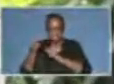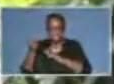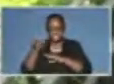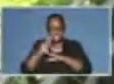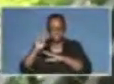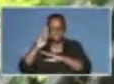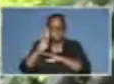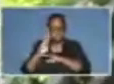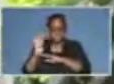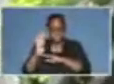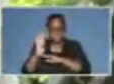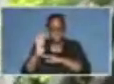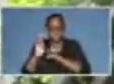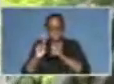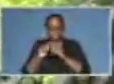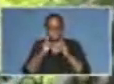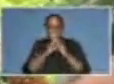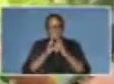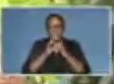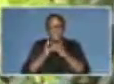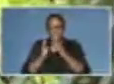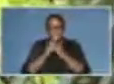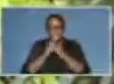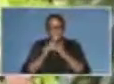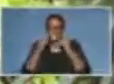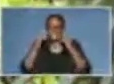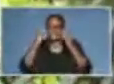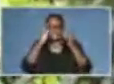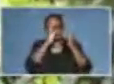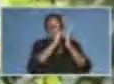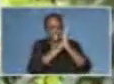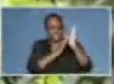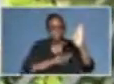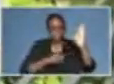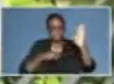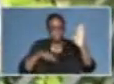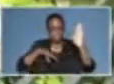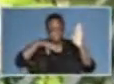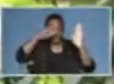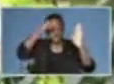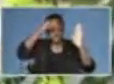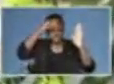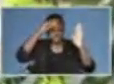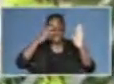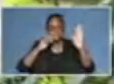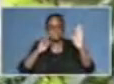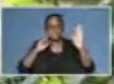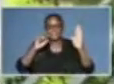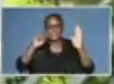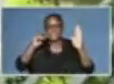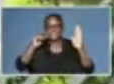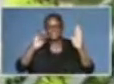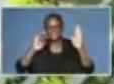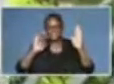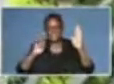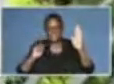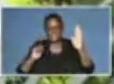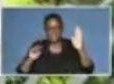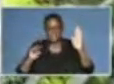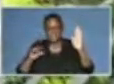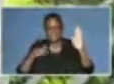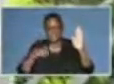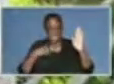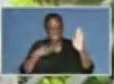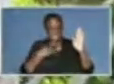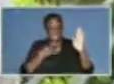the Bahamas to attend a seminar, and I saw this poster that said, you can study Mandarin. So for me, I thought it was pretty interesting. So